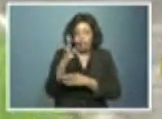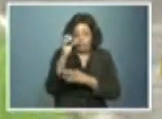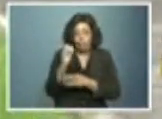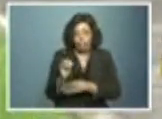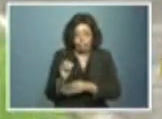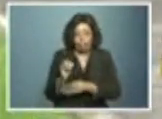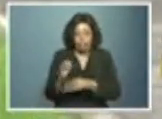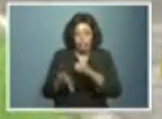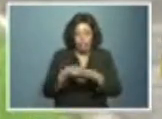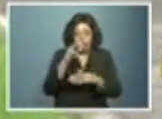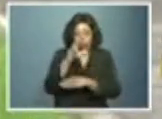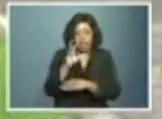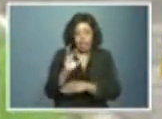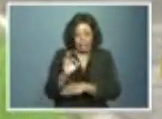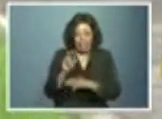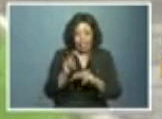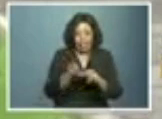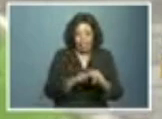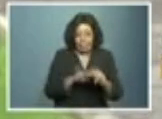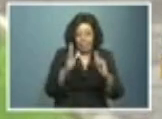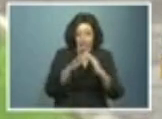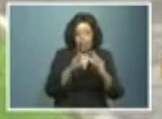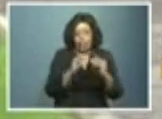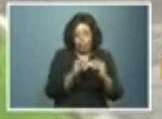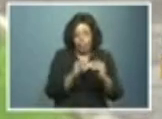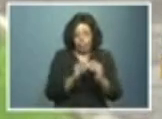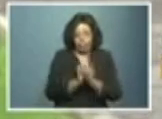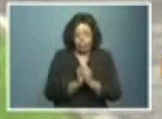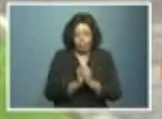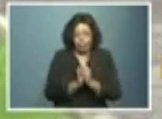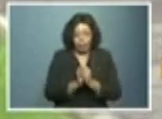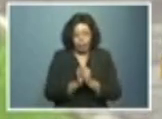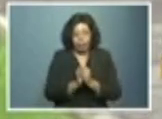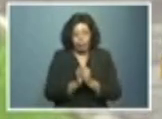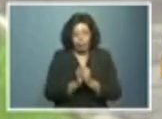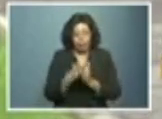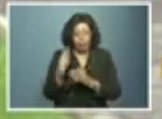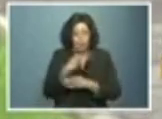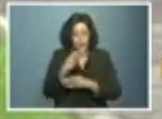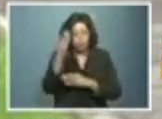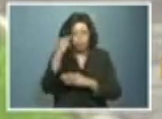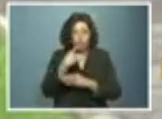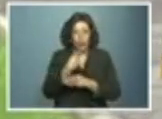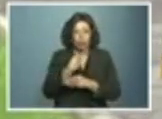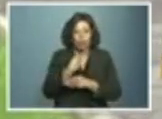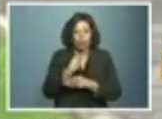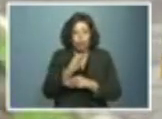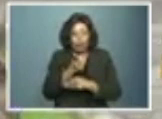17% out of the 39 seats in the House of Assembly. And we know who all those women